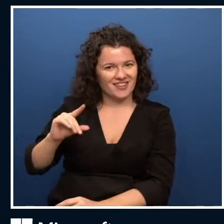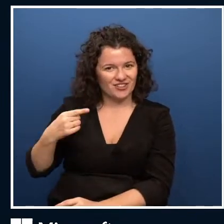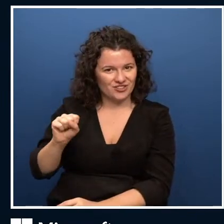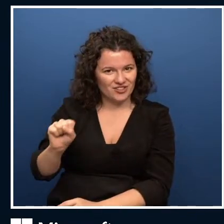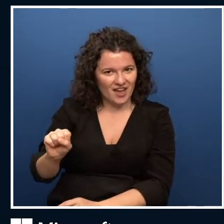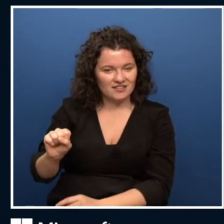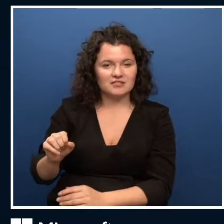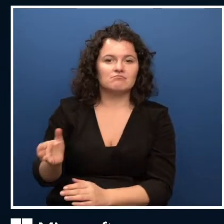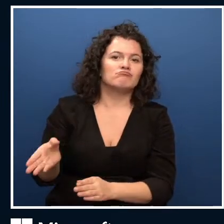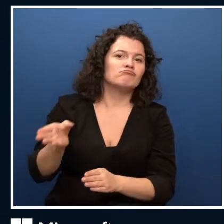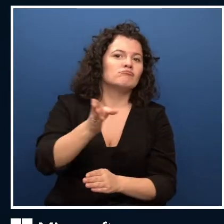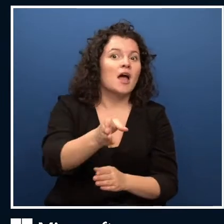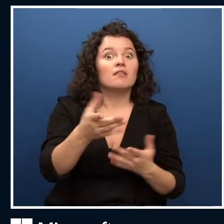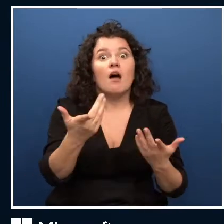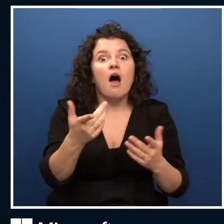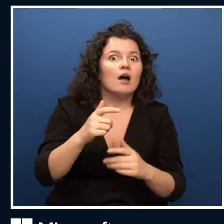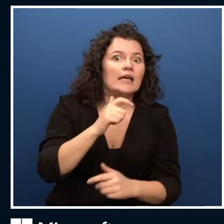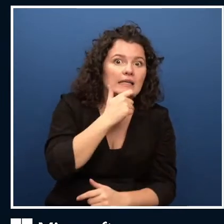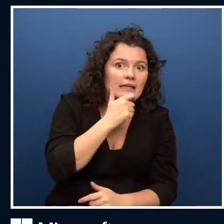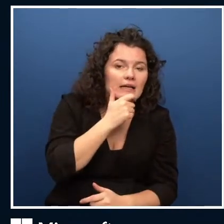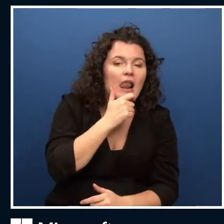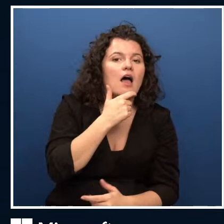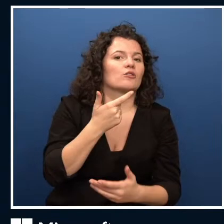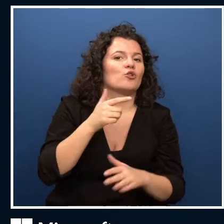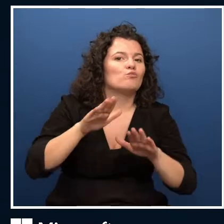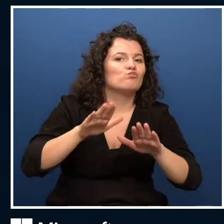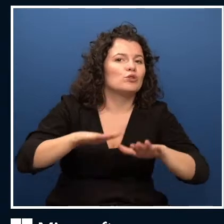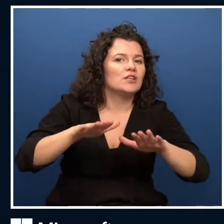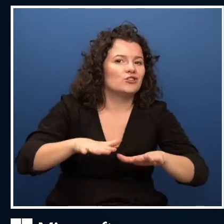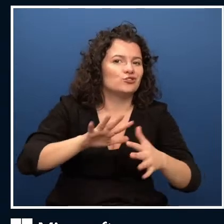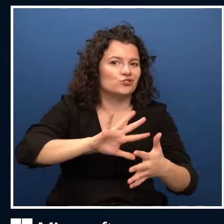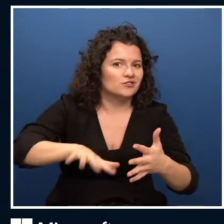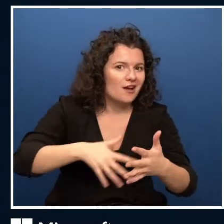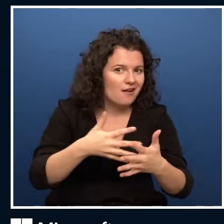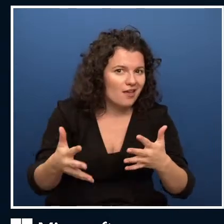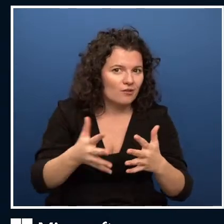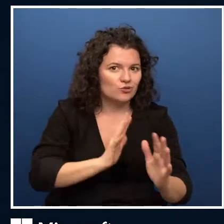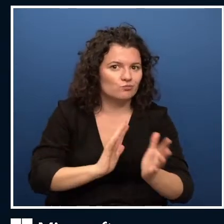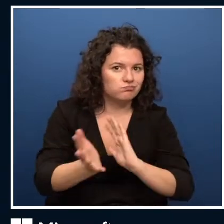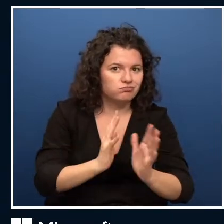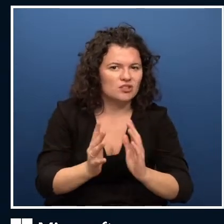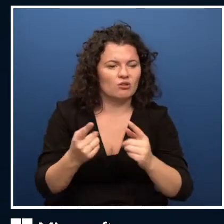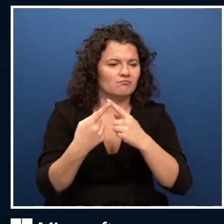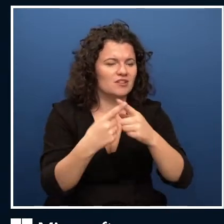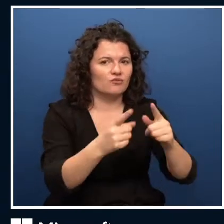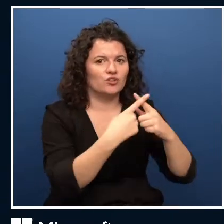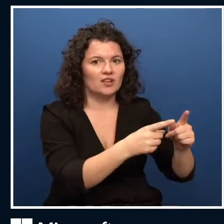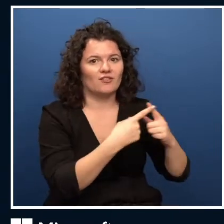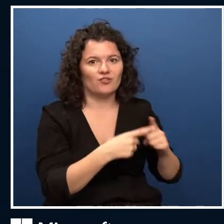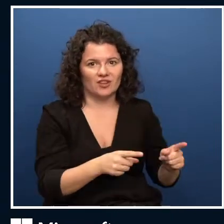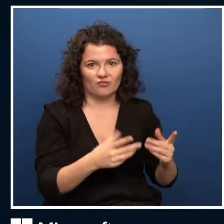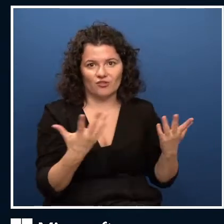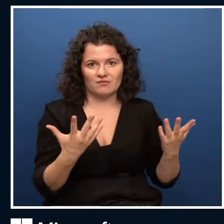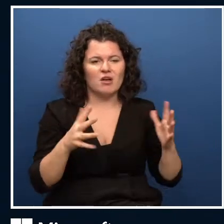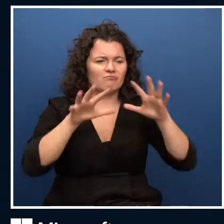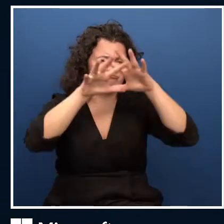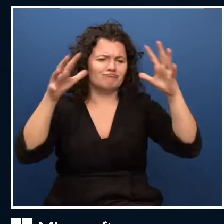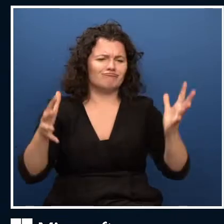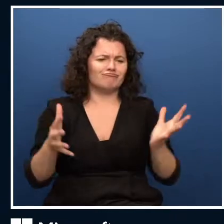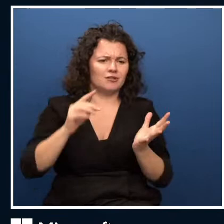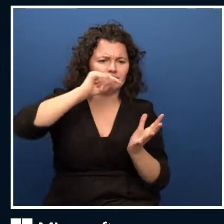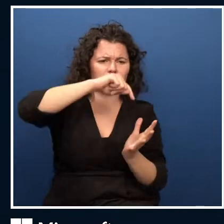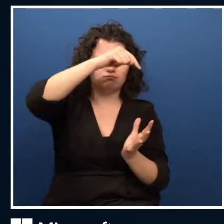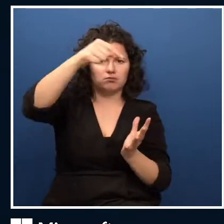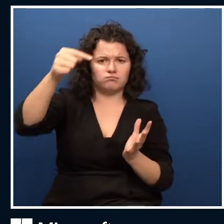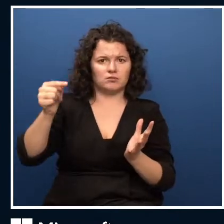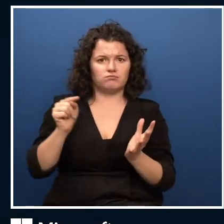on. And yeah, it basically depends on the geographical location, right? So